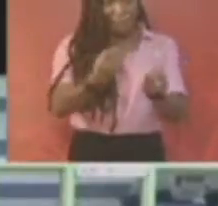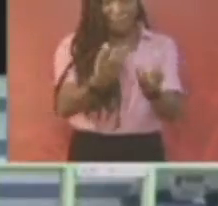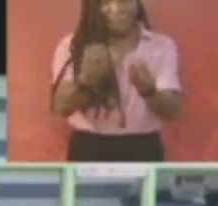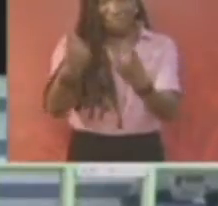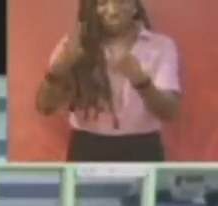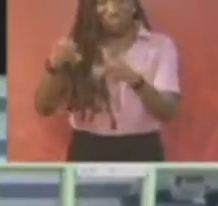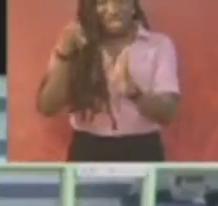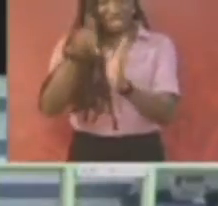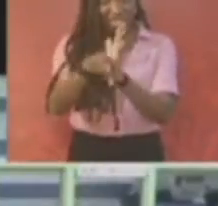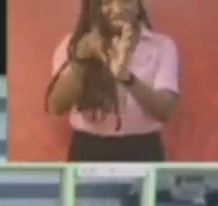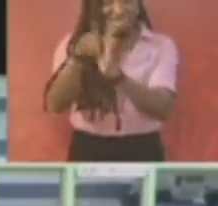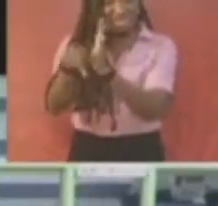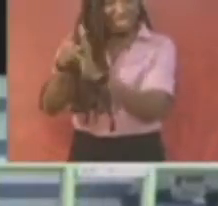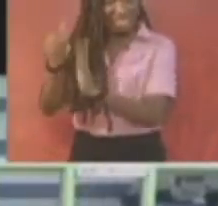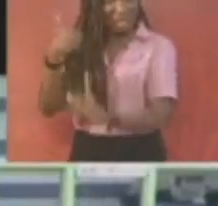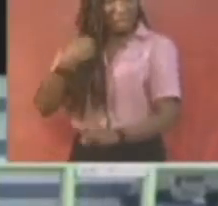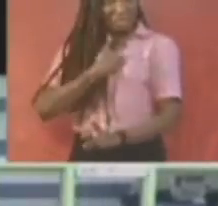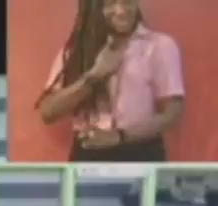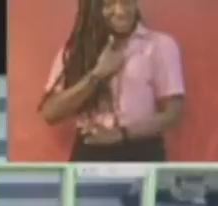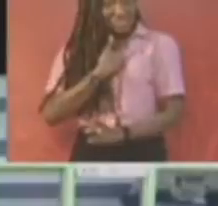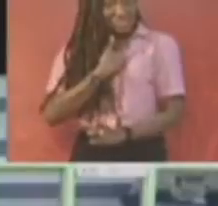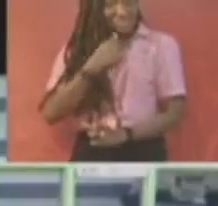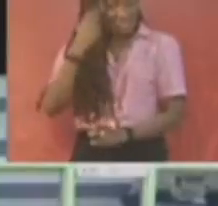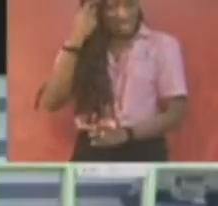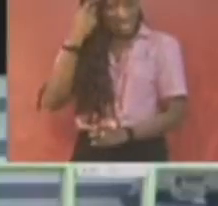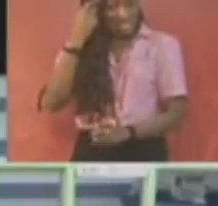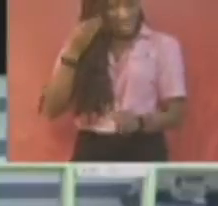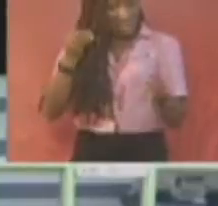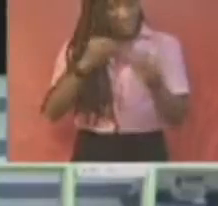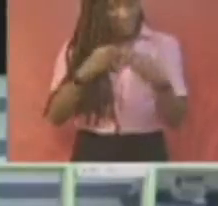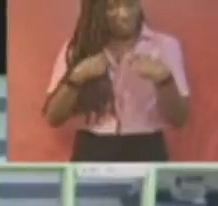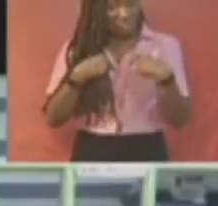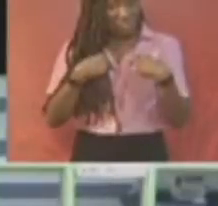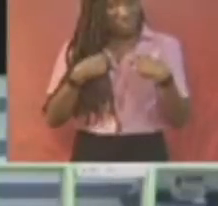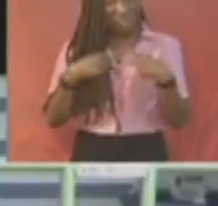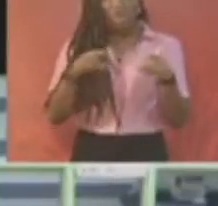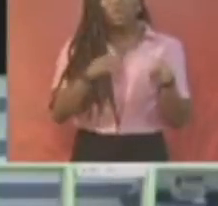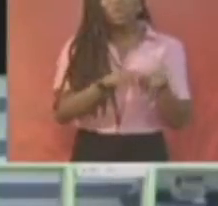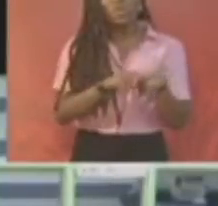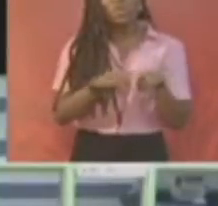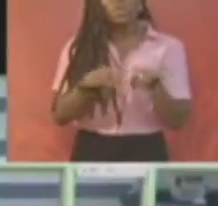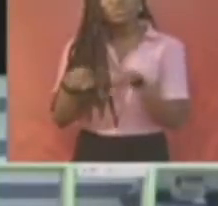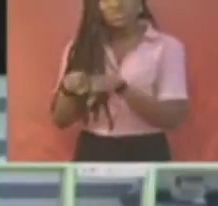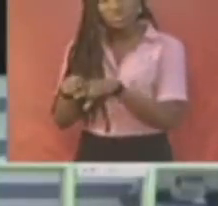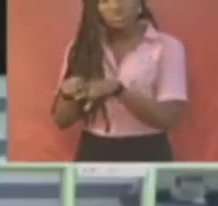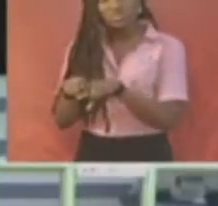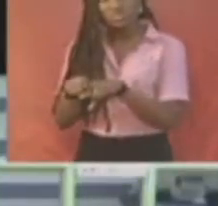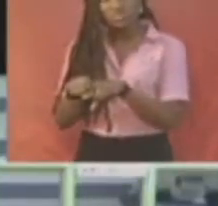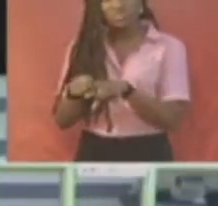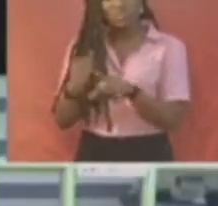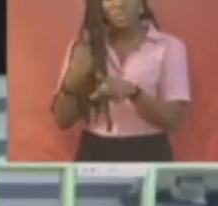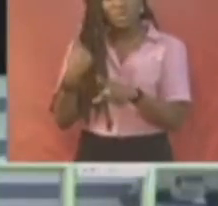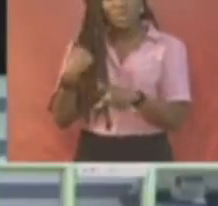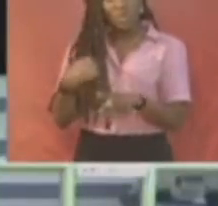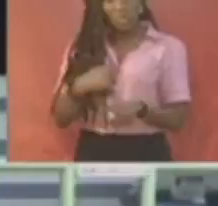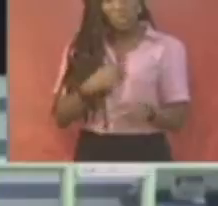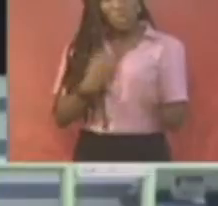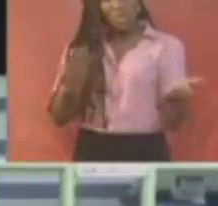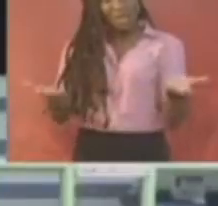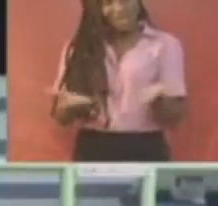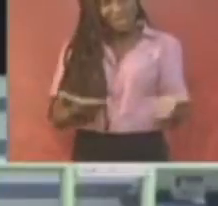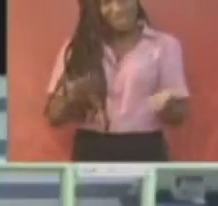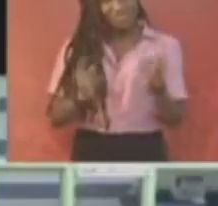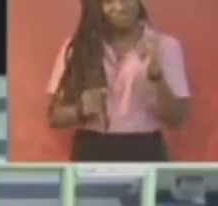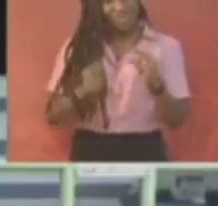suicide rate has increased? And in addition, the facilities that we do we have enough capacity